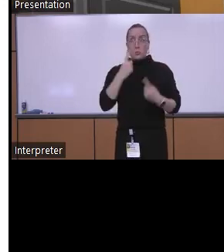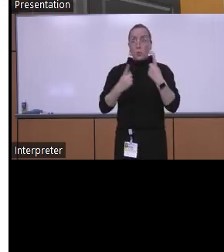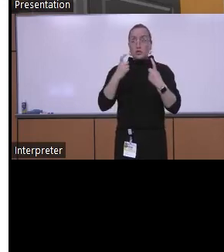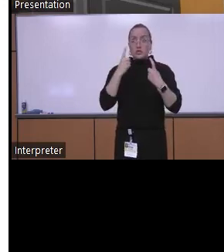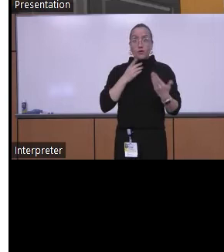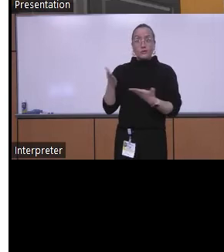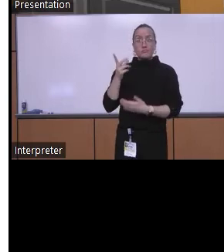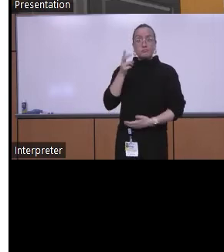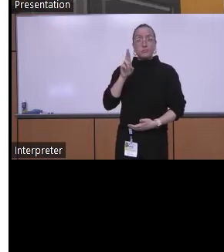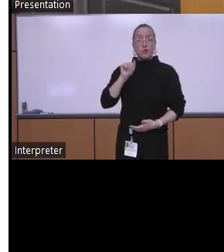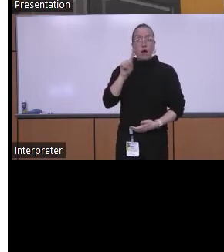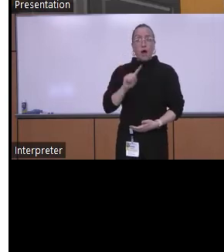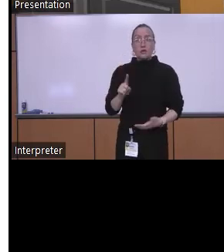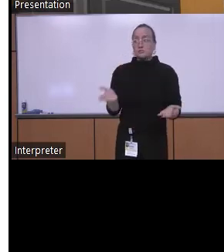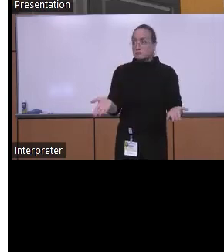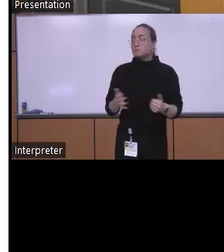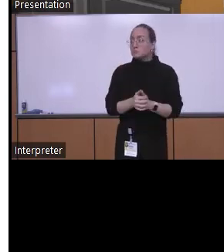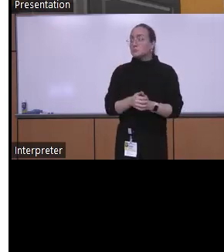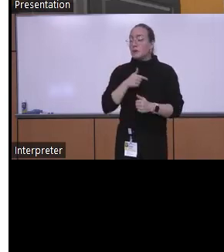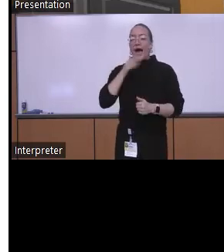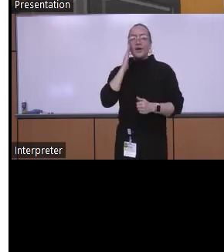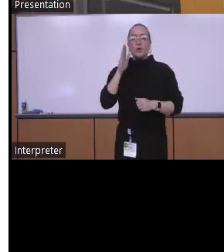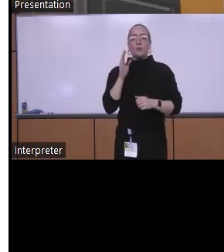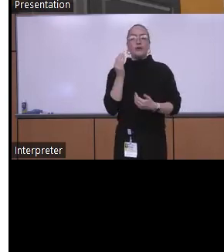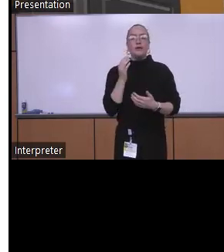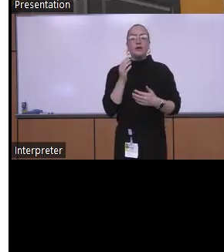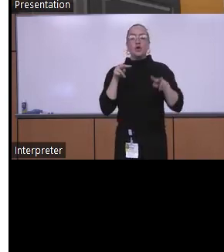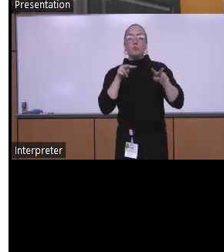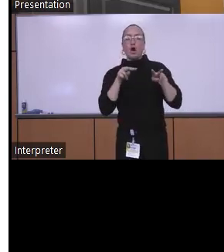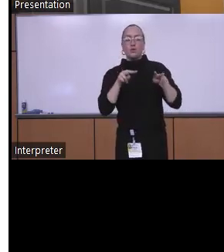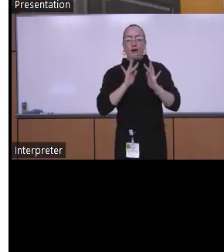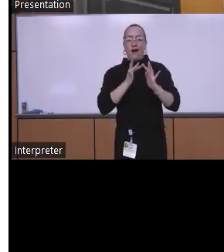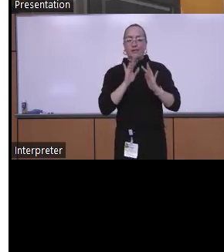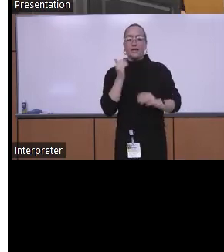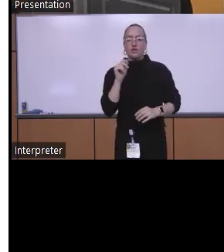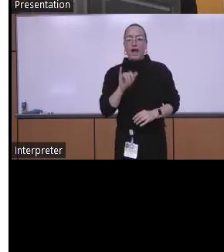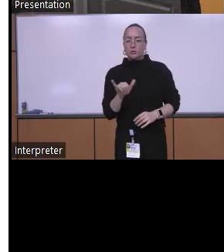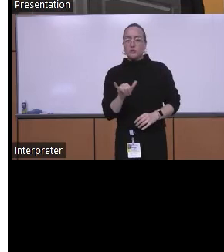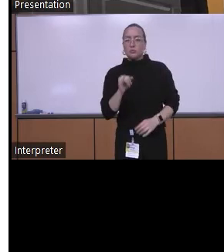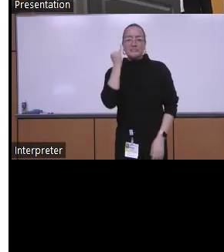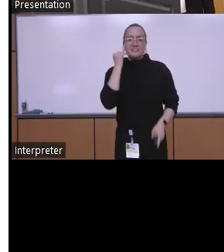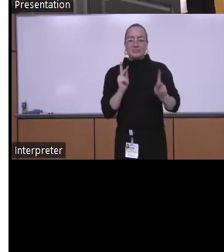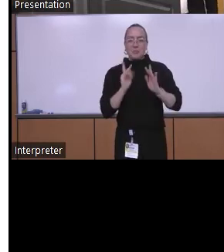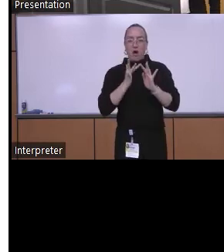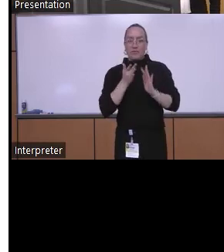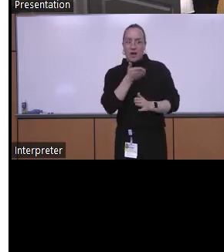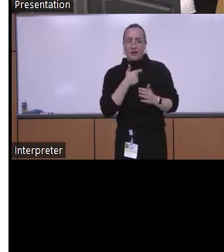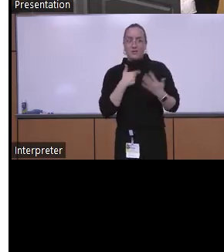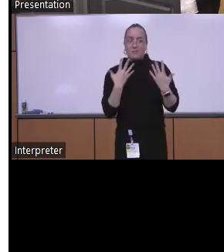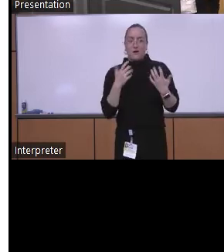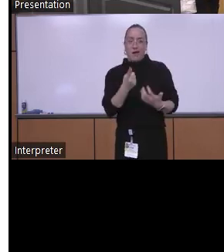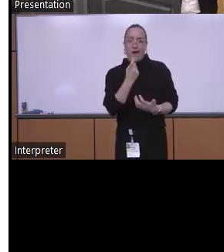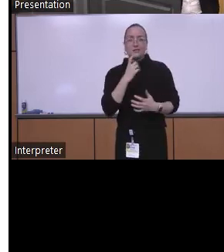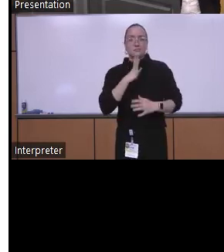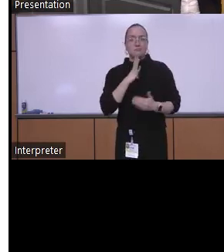questions you might have for Dr. Raz, and I'll be monitoring as well online in the chat in case there are attendees online who have questions as